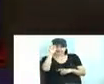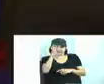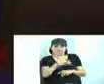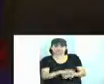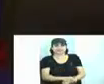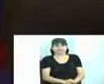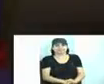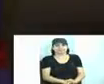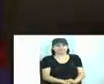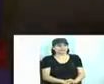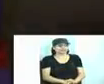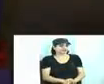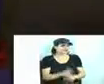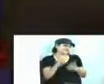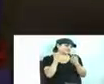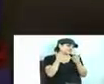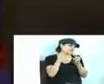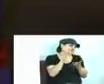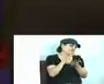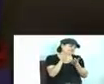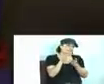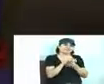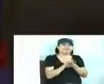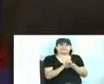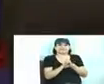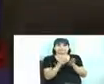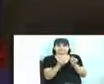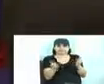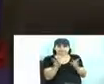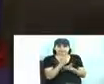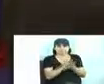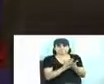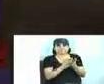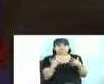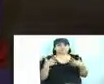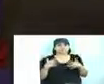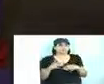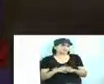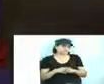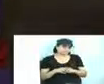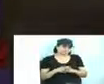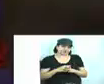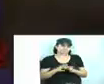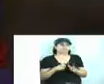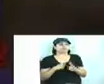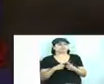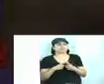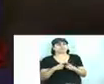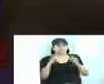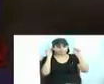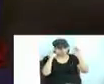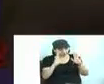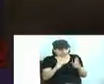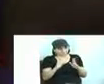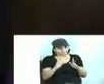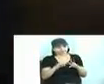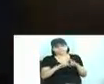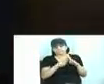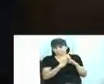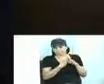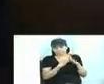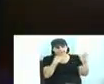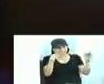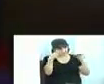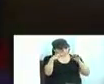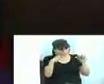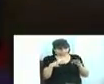And so we have a laugh, and it kind of, you know, dissipates some of the anxiety, and we're all well and good. And then the facilitator begins, and he starts to explain. And he